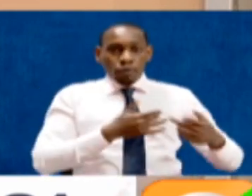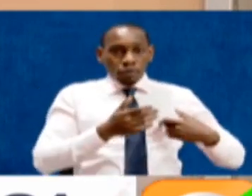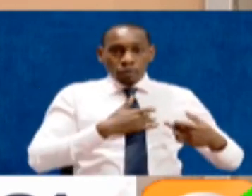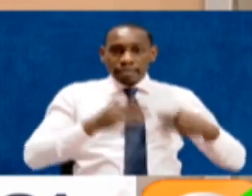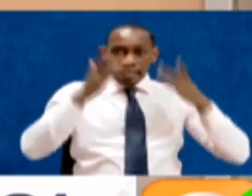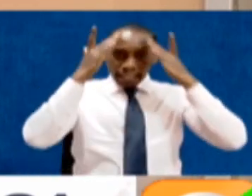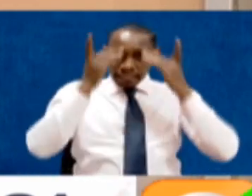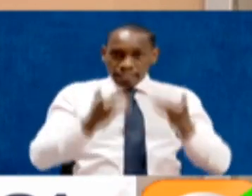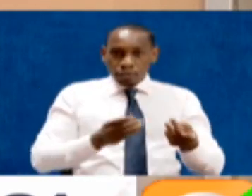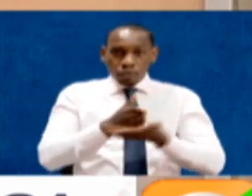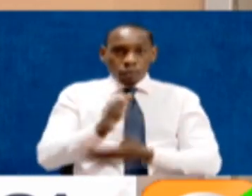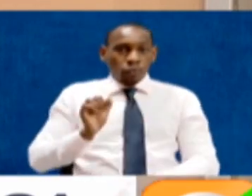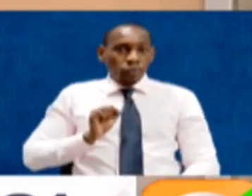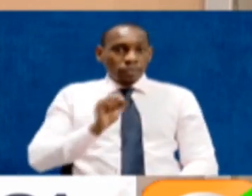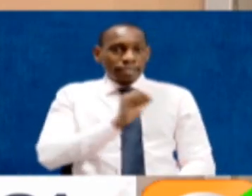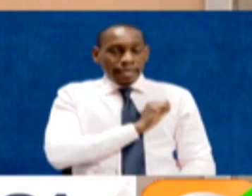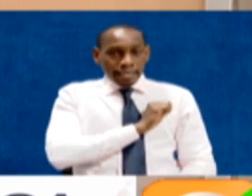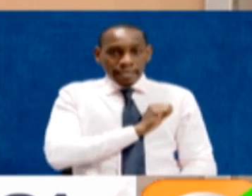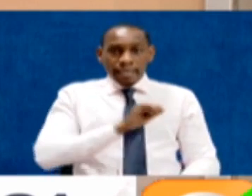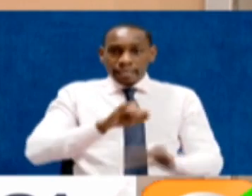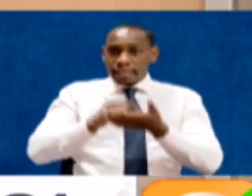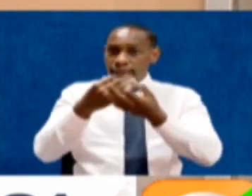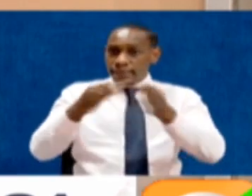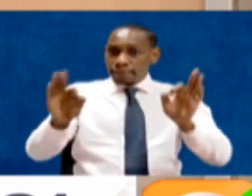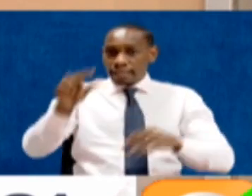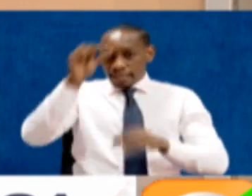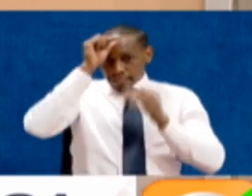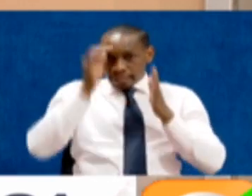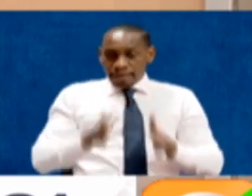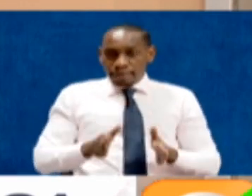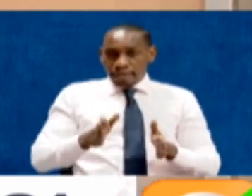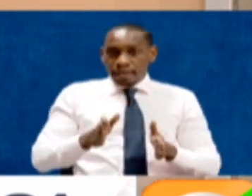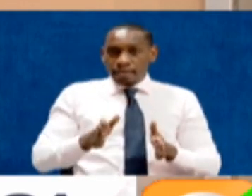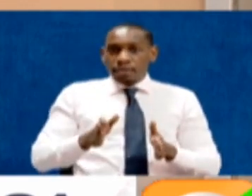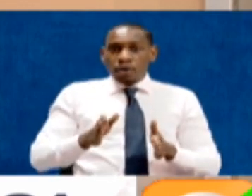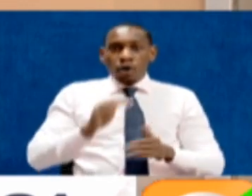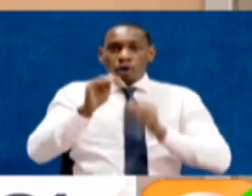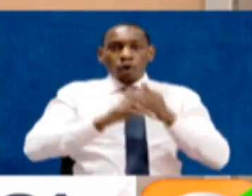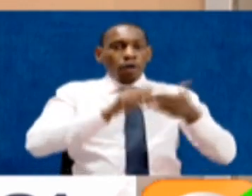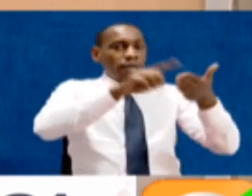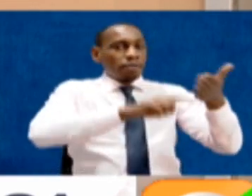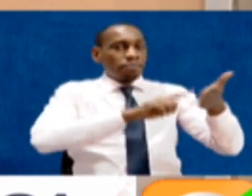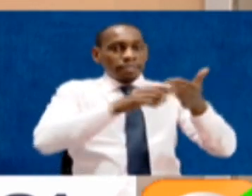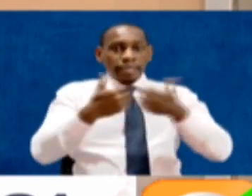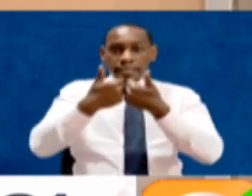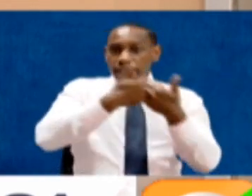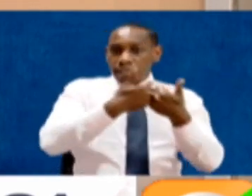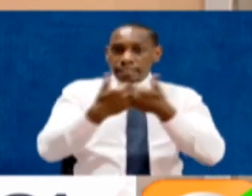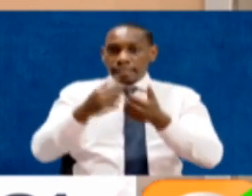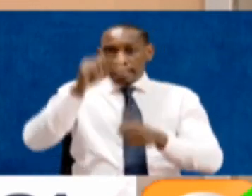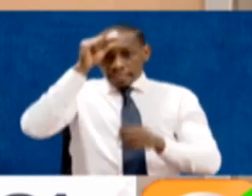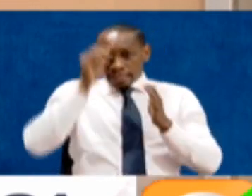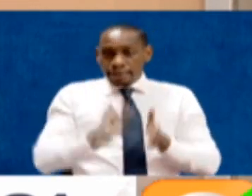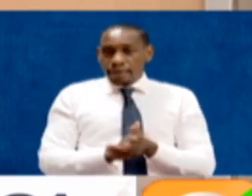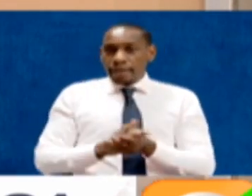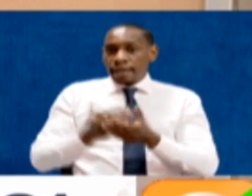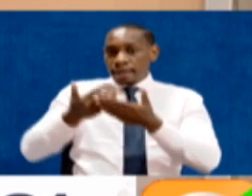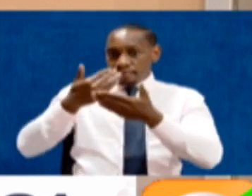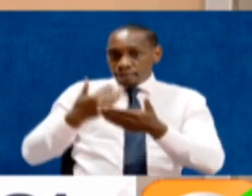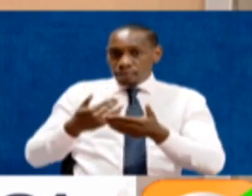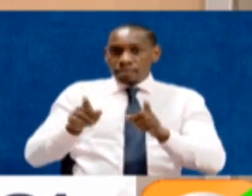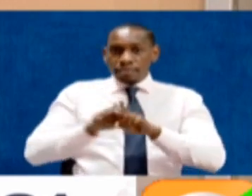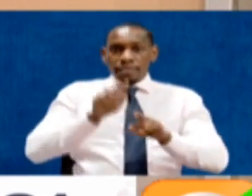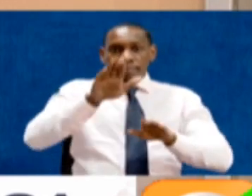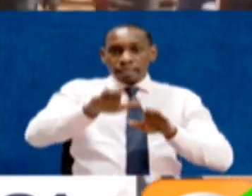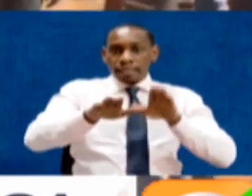that decision by the Senate to acquit Governor Anne Waiguru of all the offences levelled against her. Earlier in Muthira